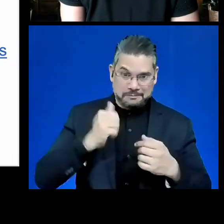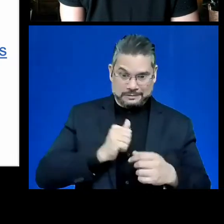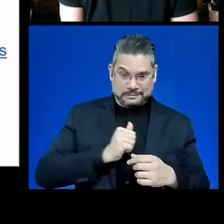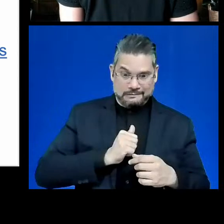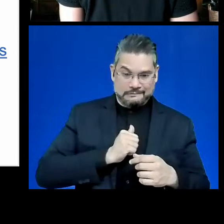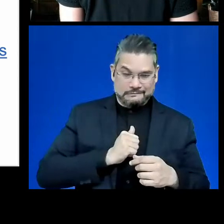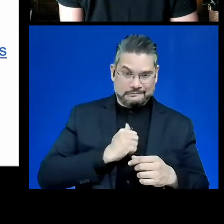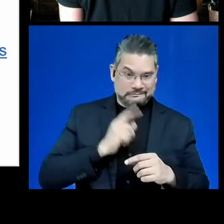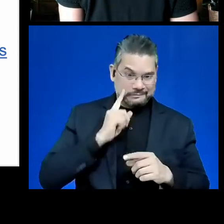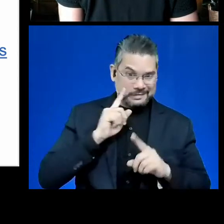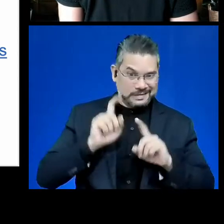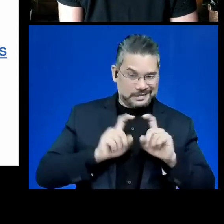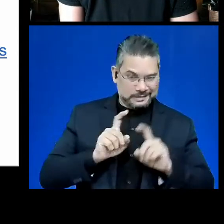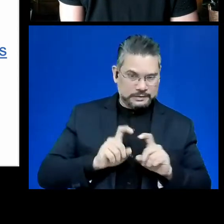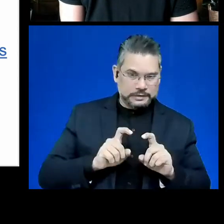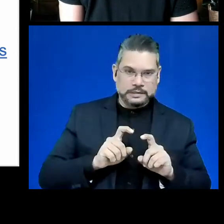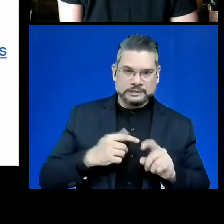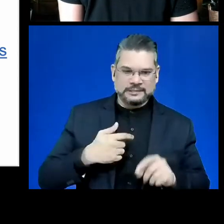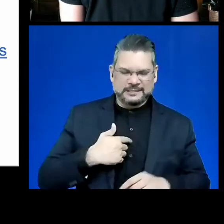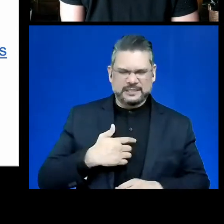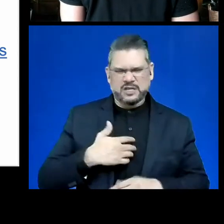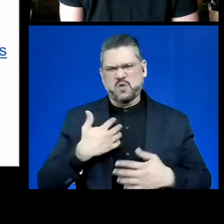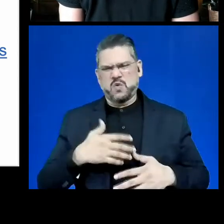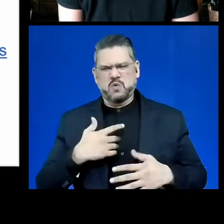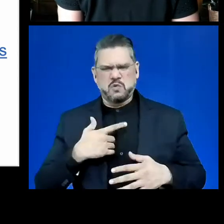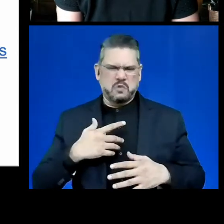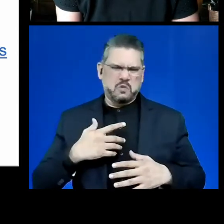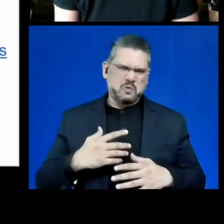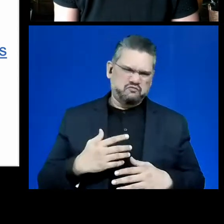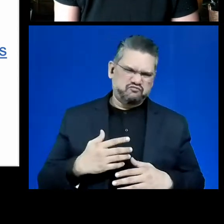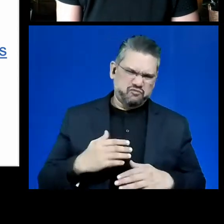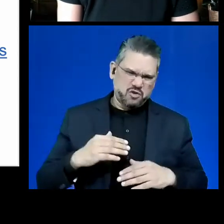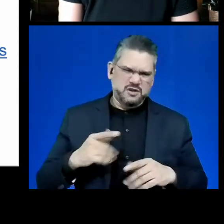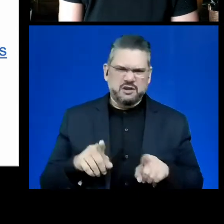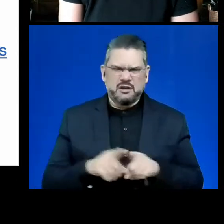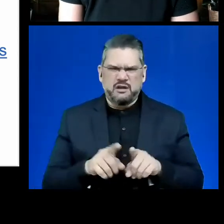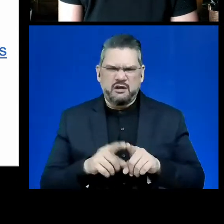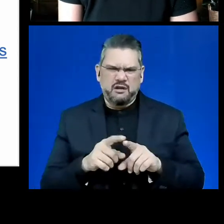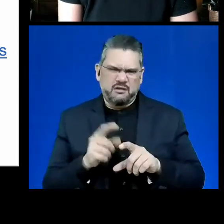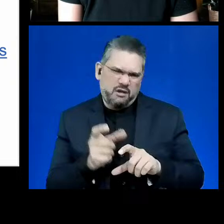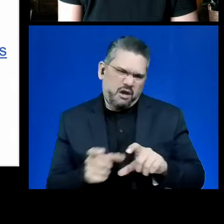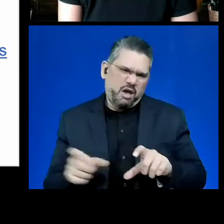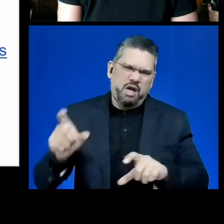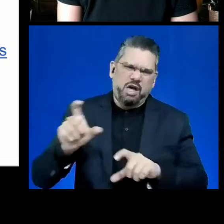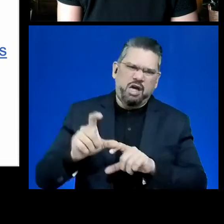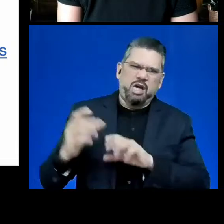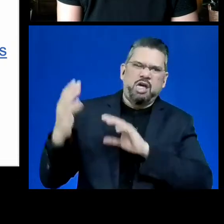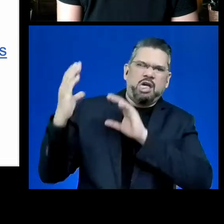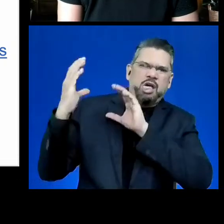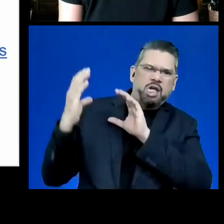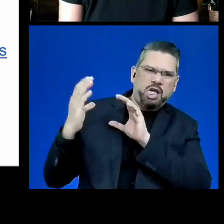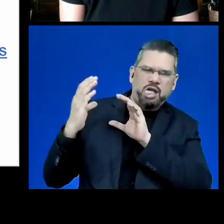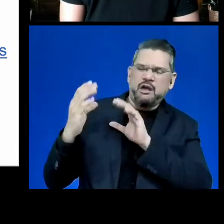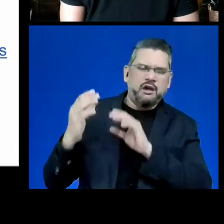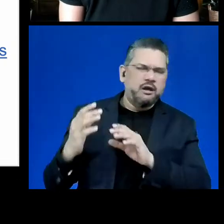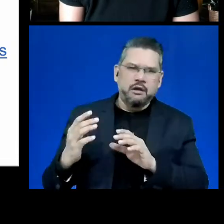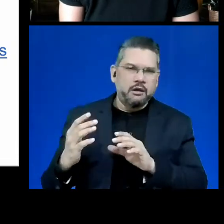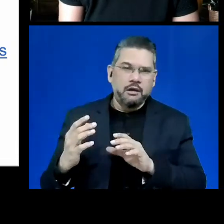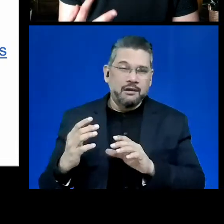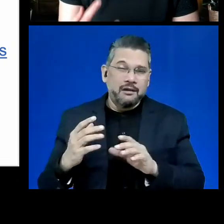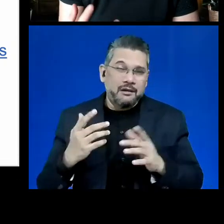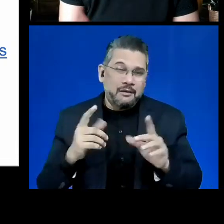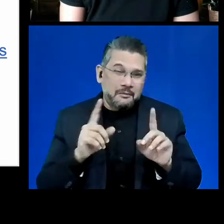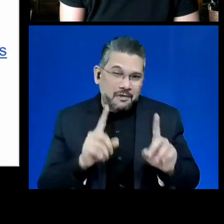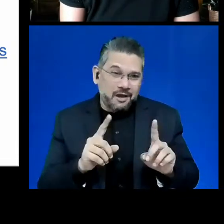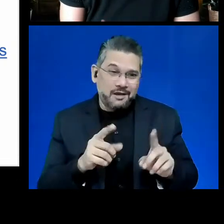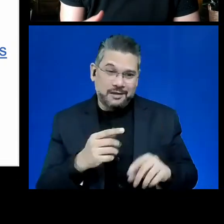oh, it's an additional thing I have to do. This is going to take even more time. Because what's great about manual testing is, when you